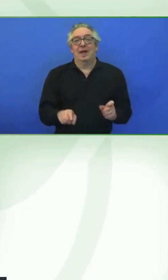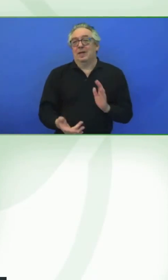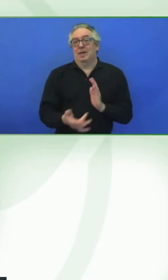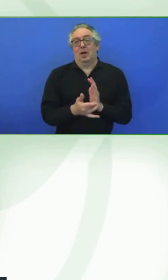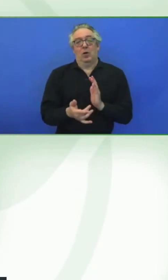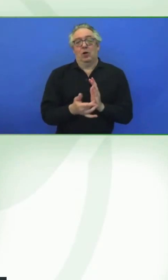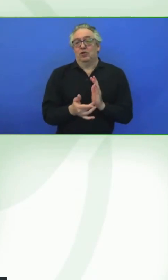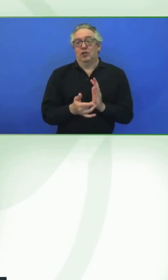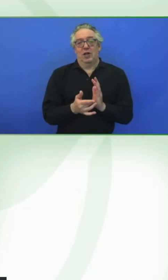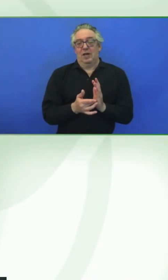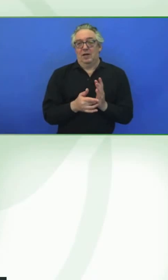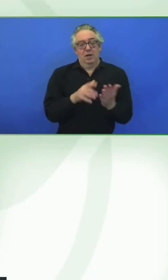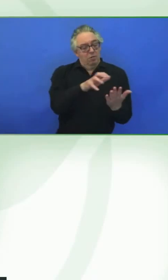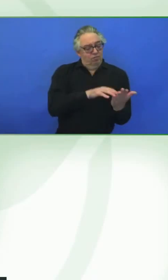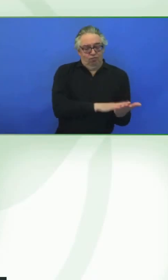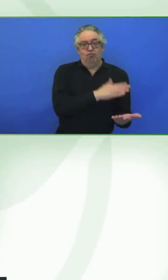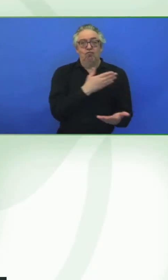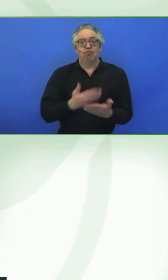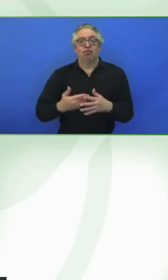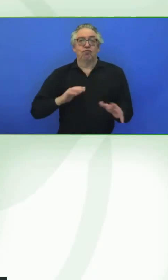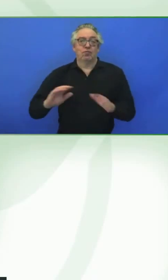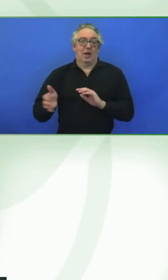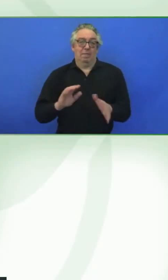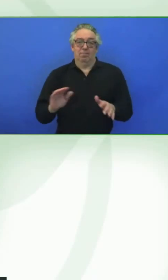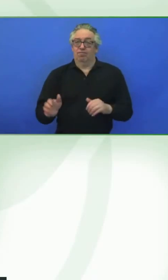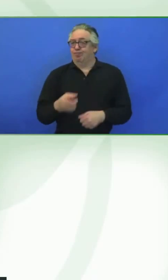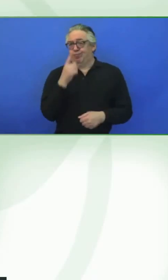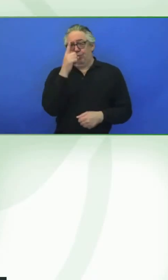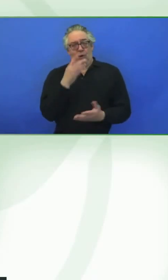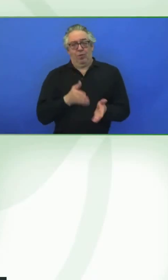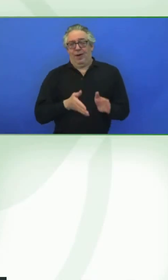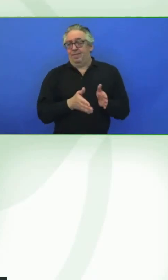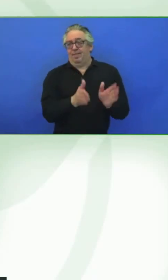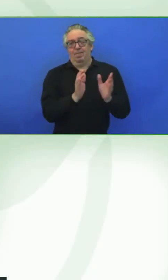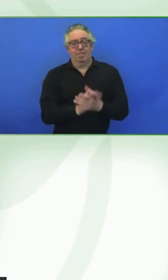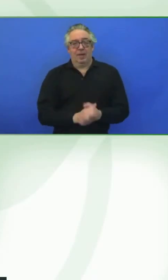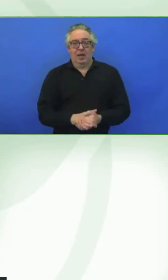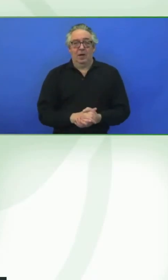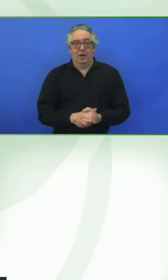way to make the world barrier-free.